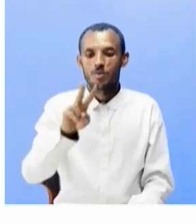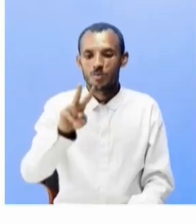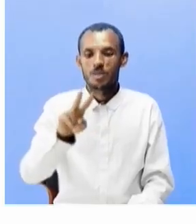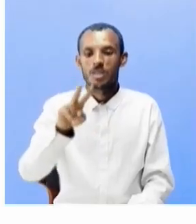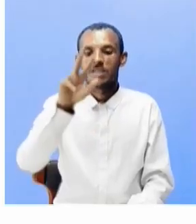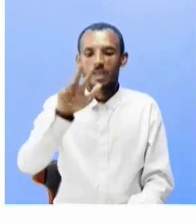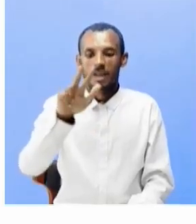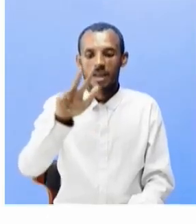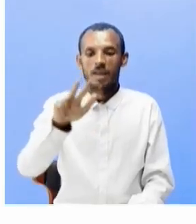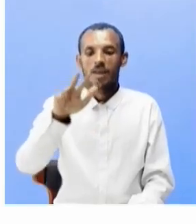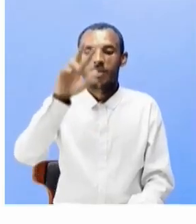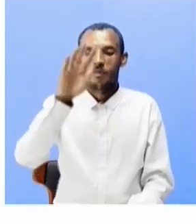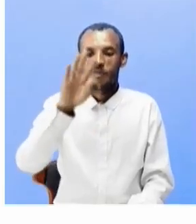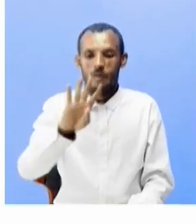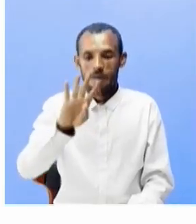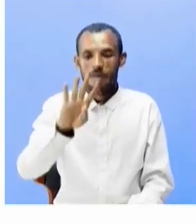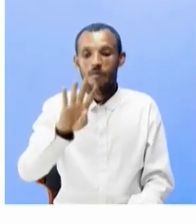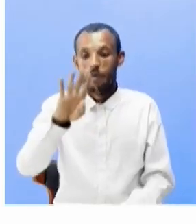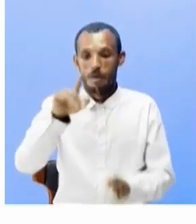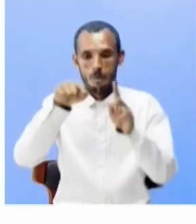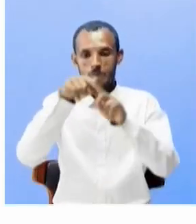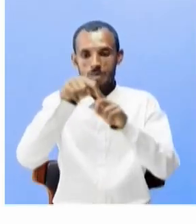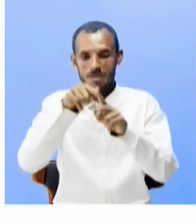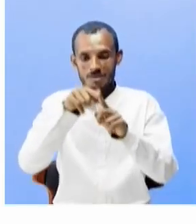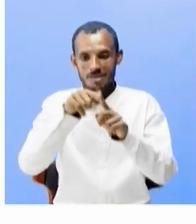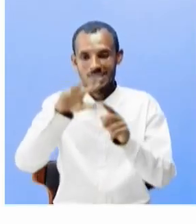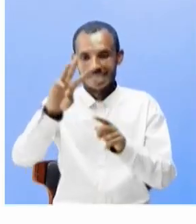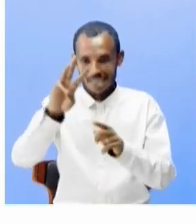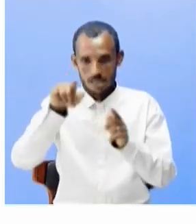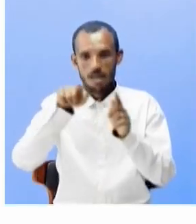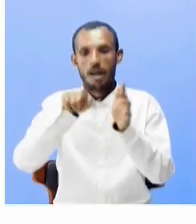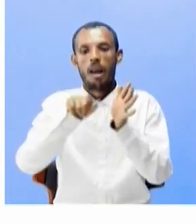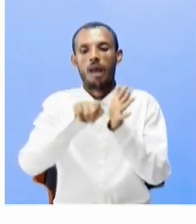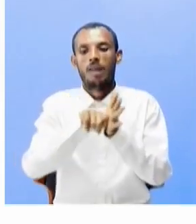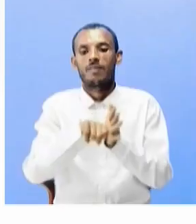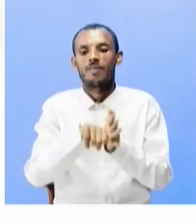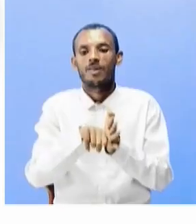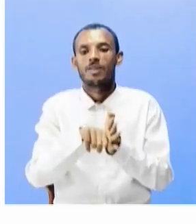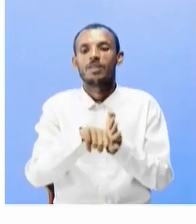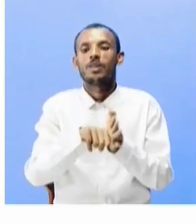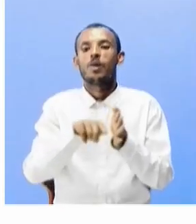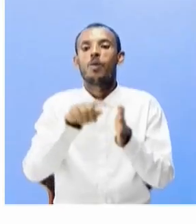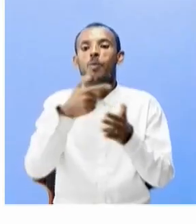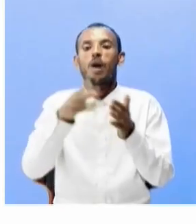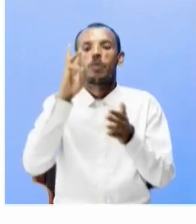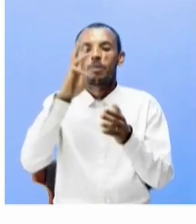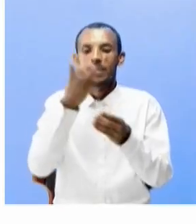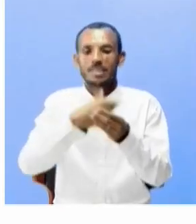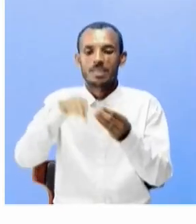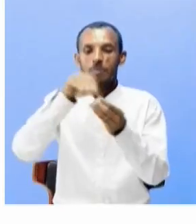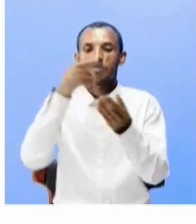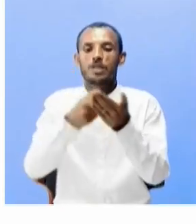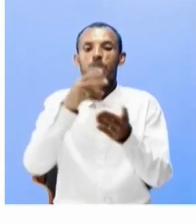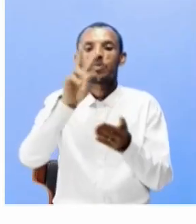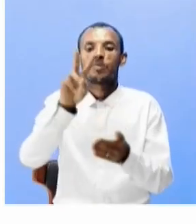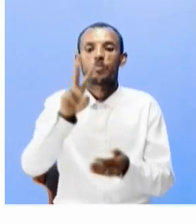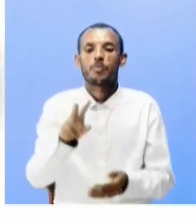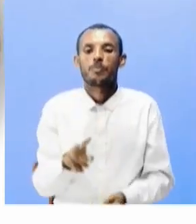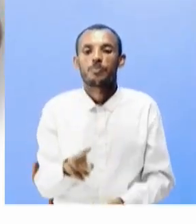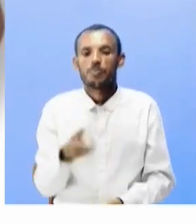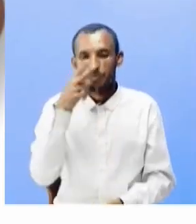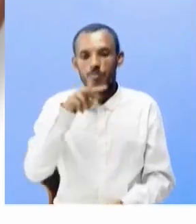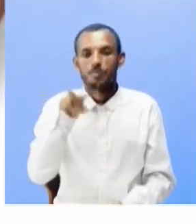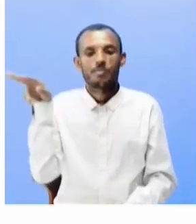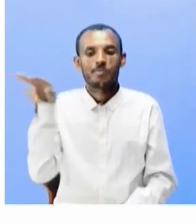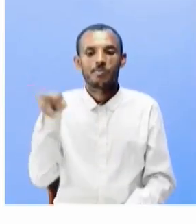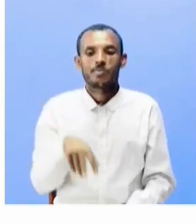2, 3, 4. So, what will be the sum of these two? Look,